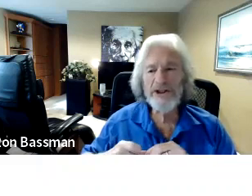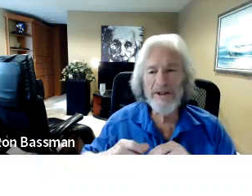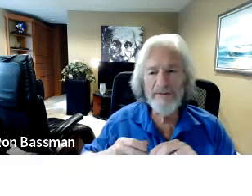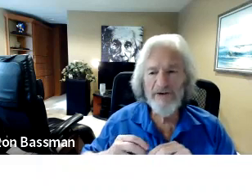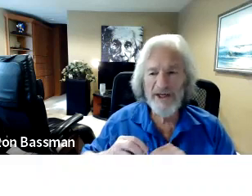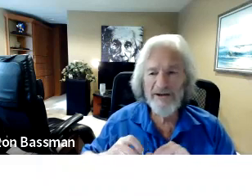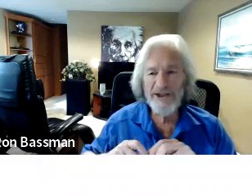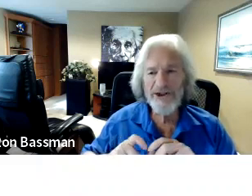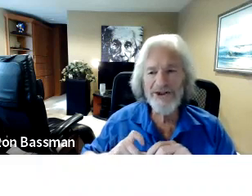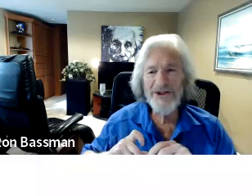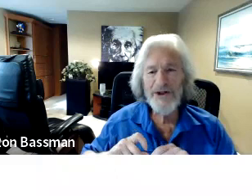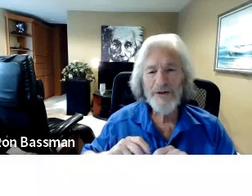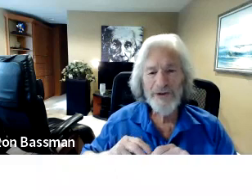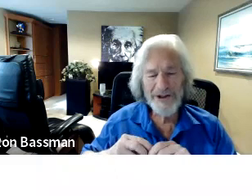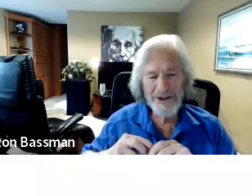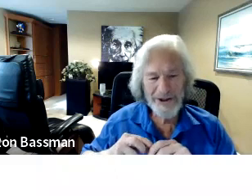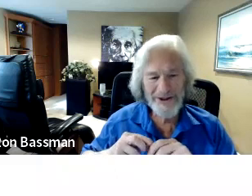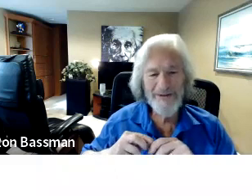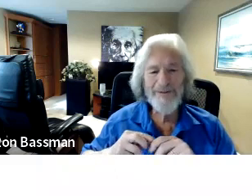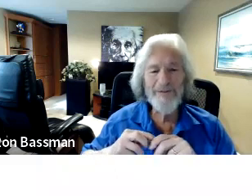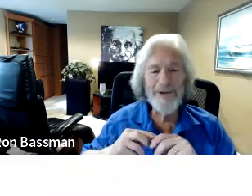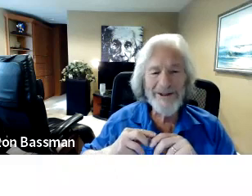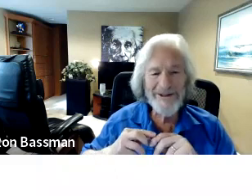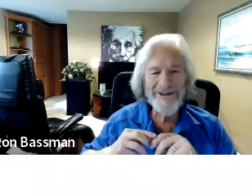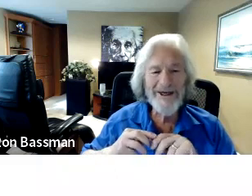to the same violations. Brittany